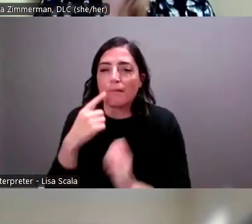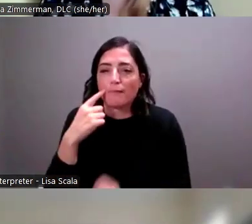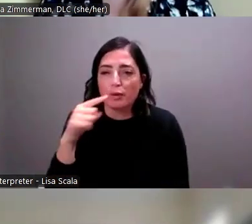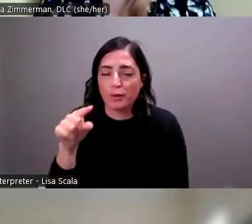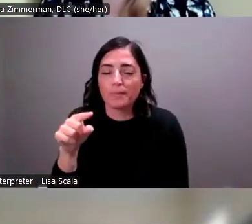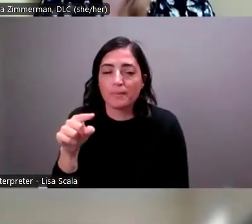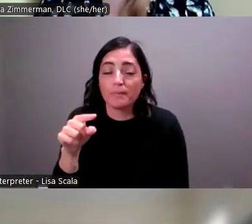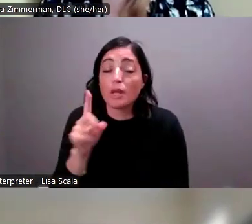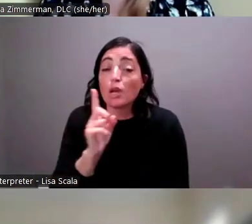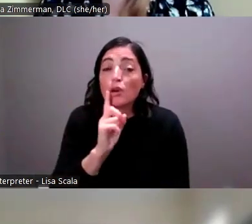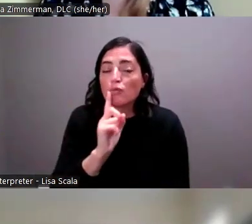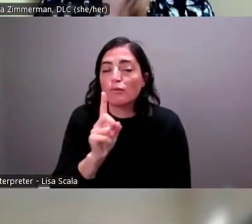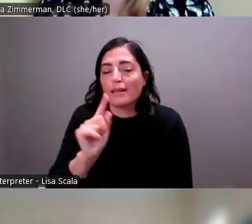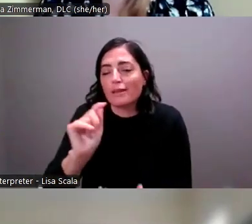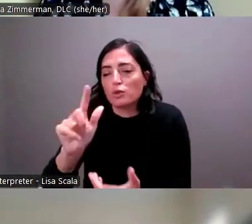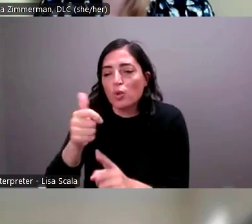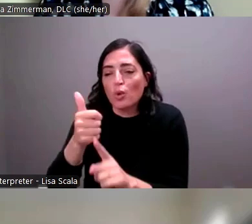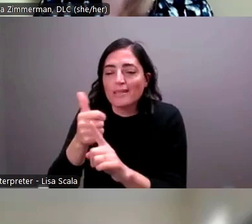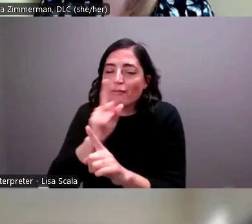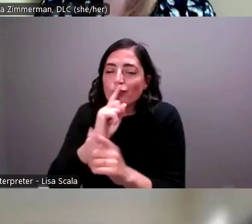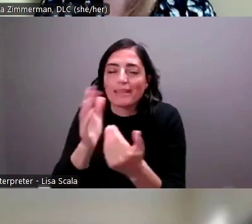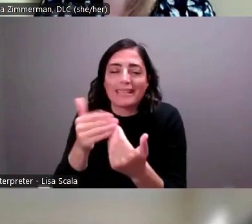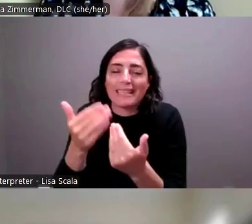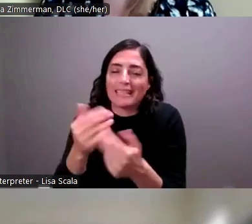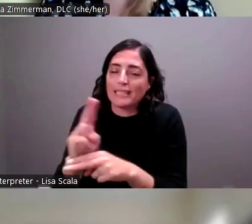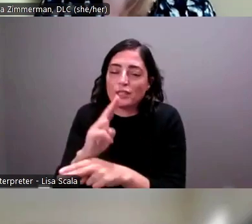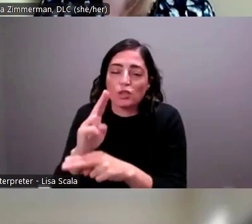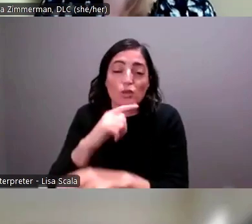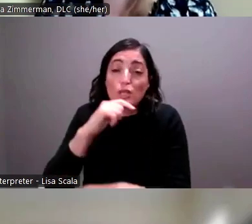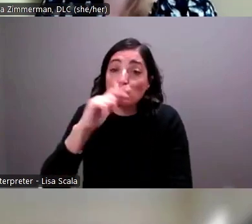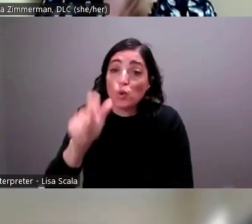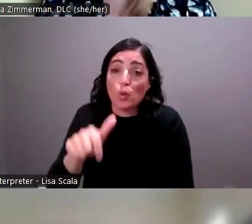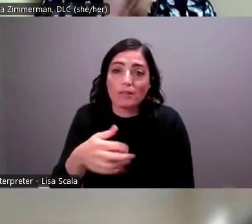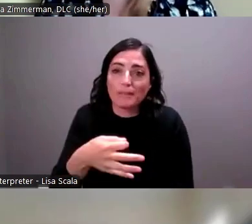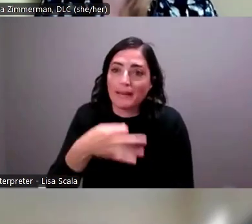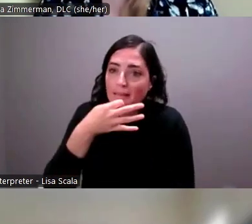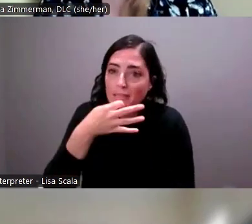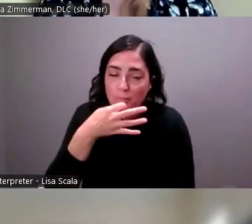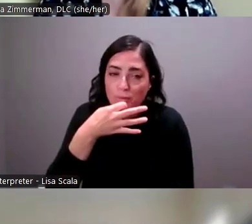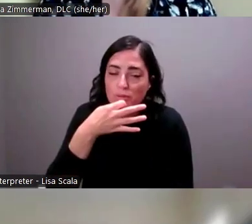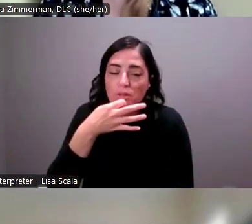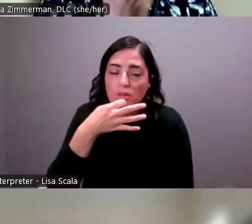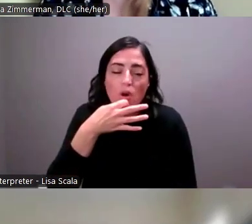Really, the tool makes it very easy, and you don't need to be an expert on